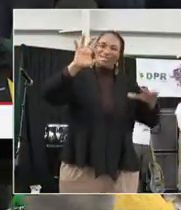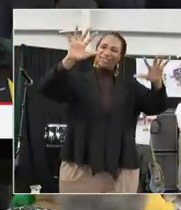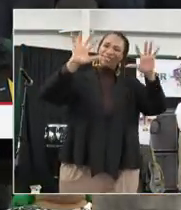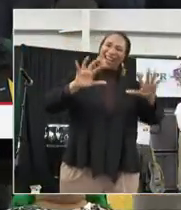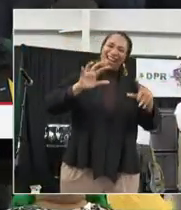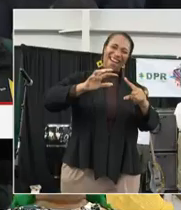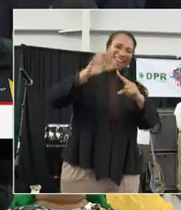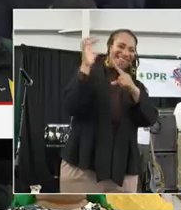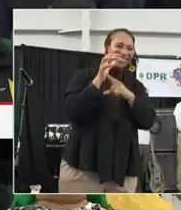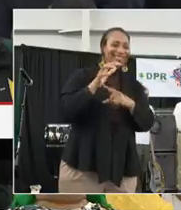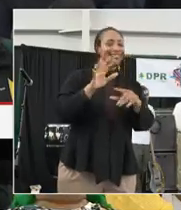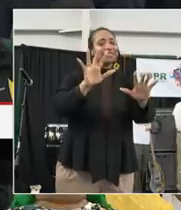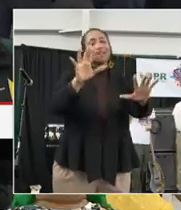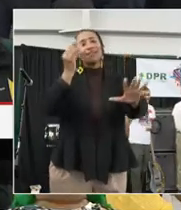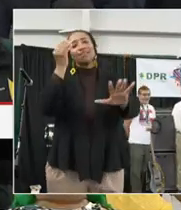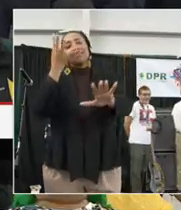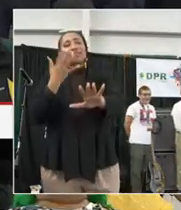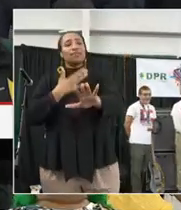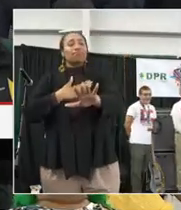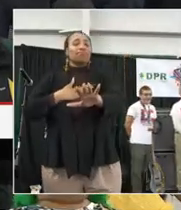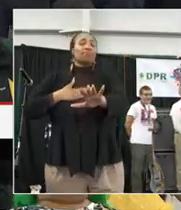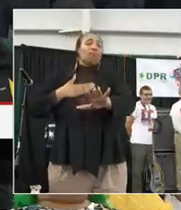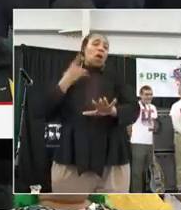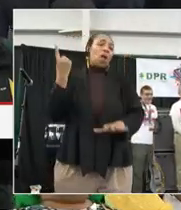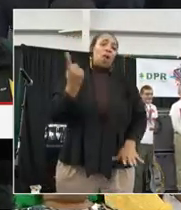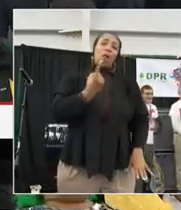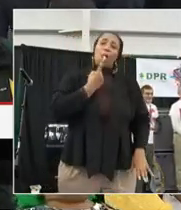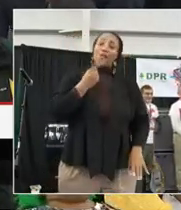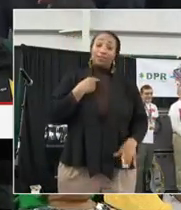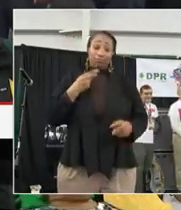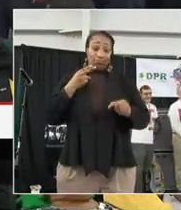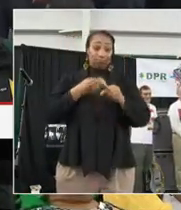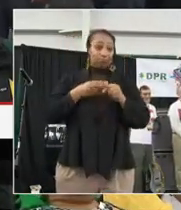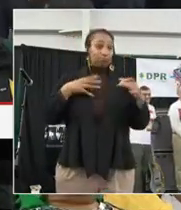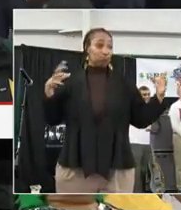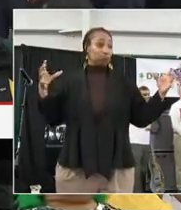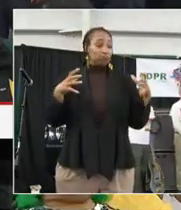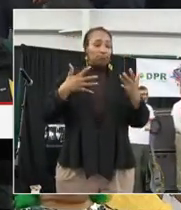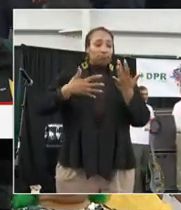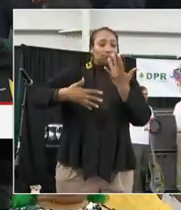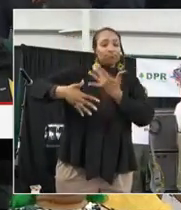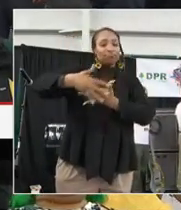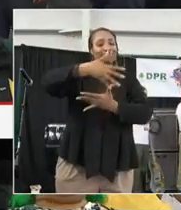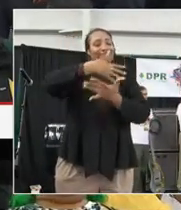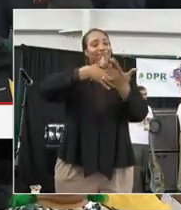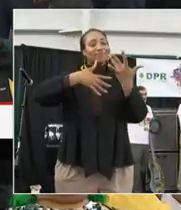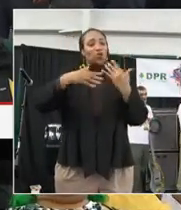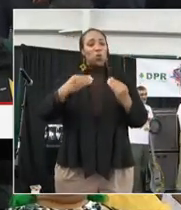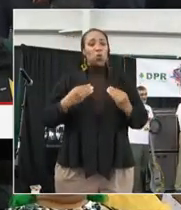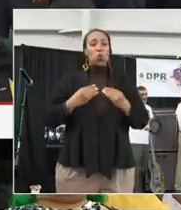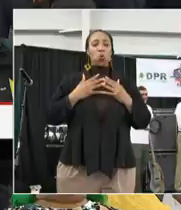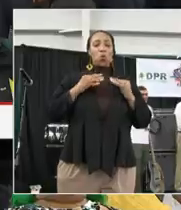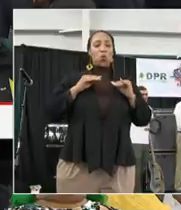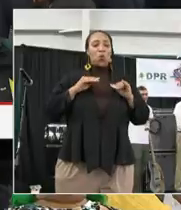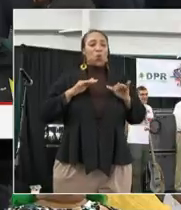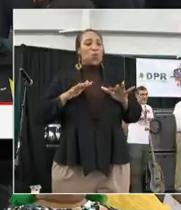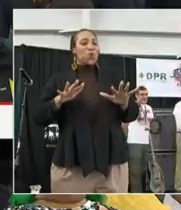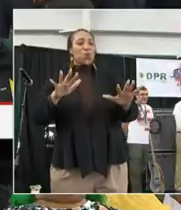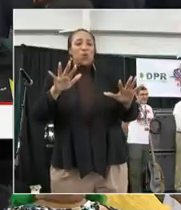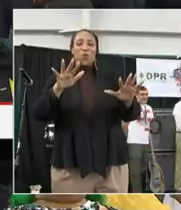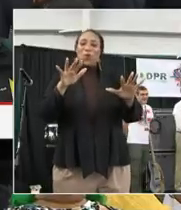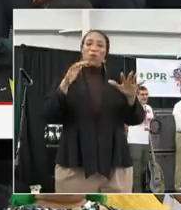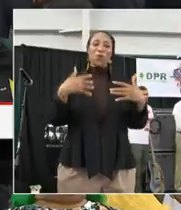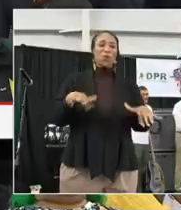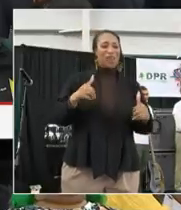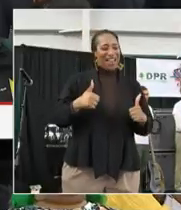a joy to be together in a space and get back to living boldly, as we often say in the land